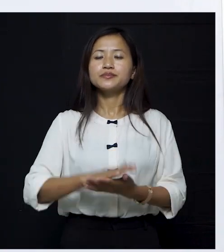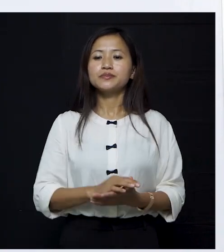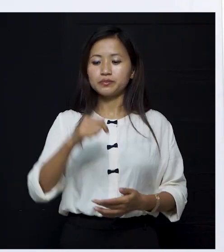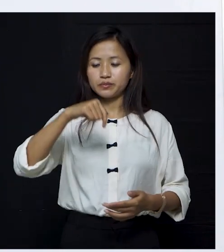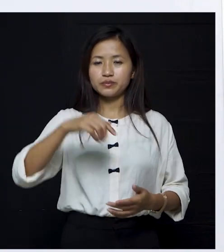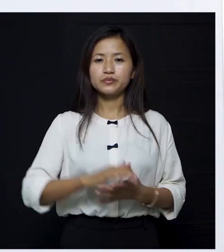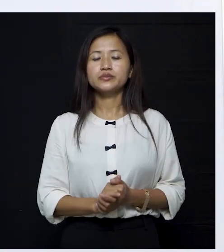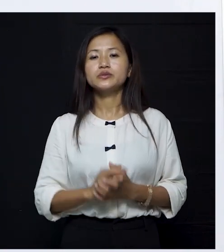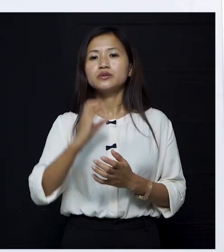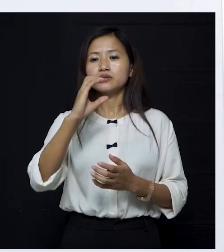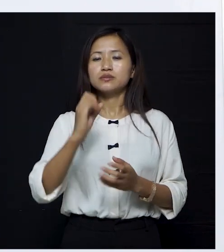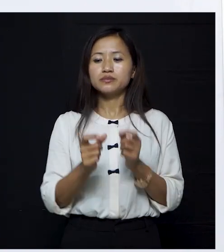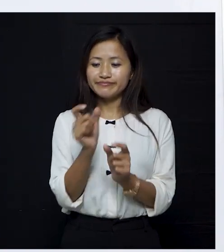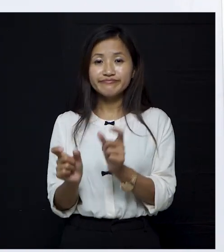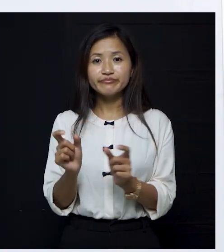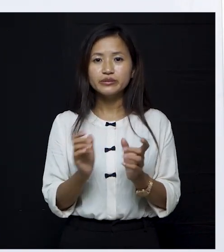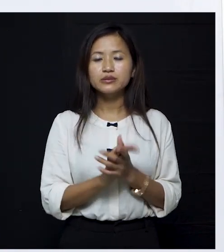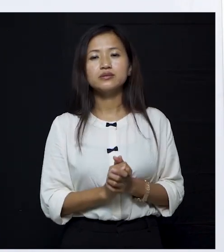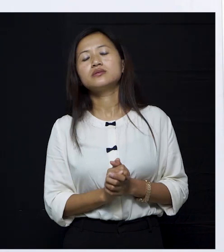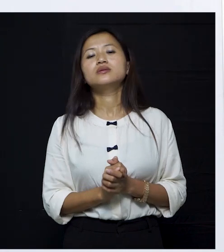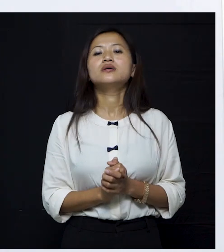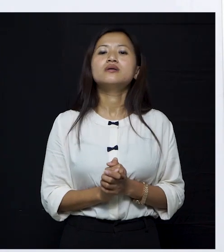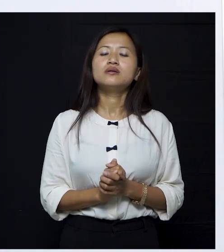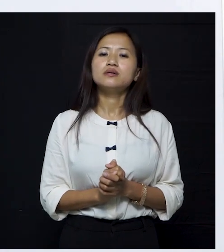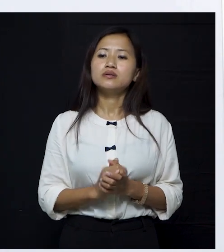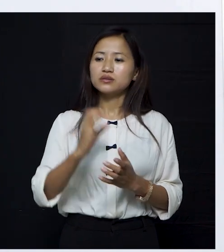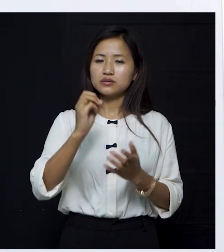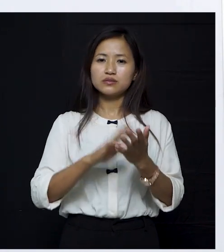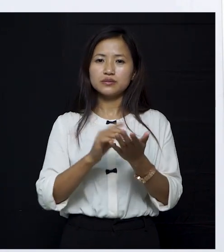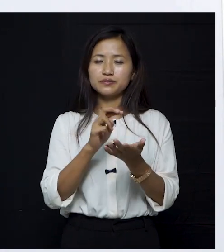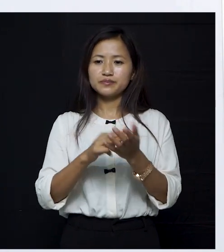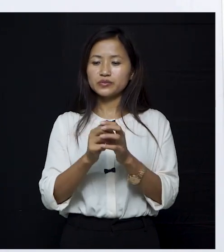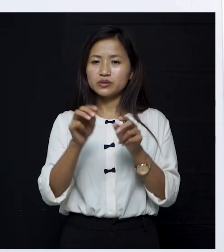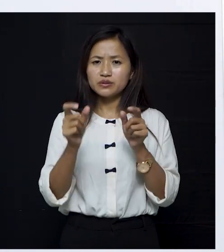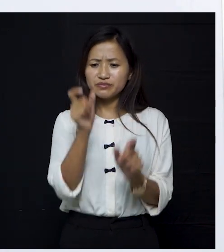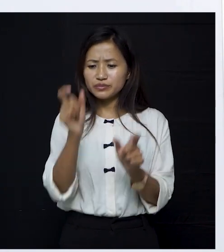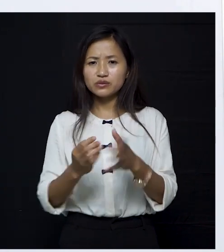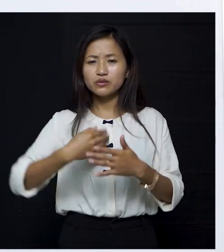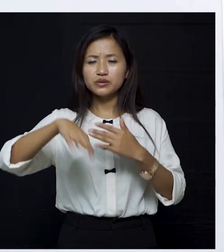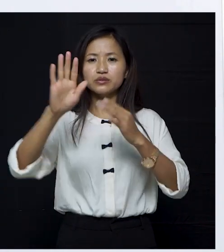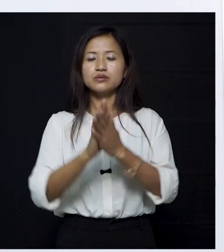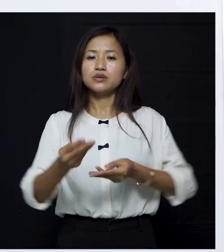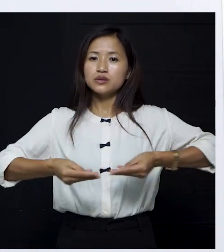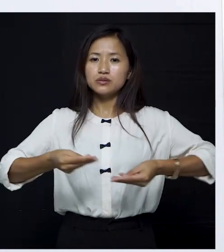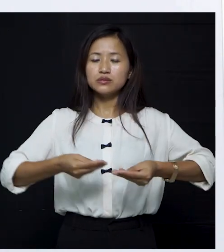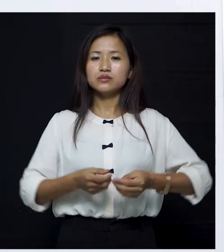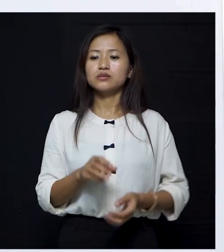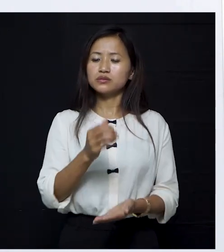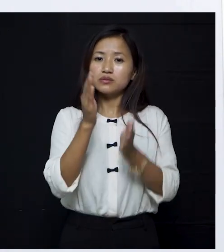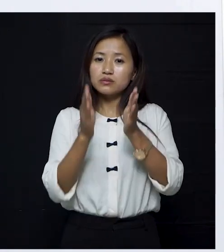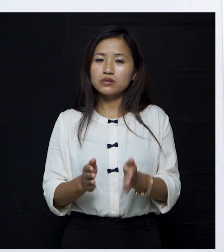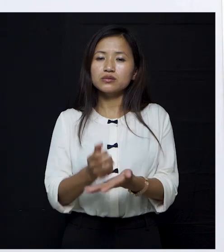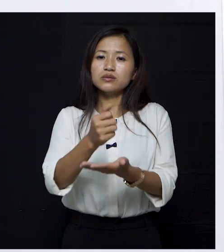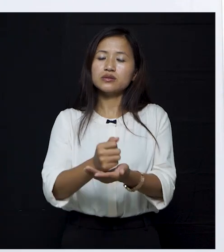modern consumption, that is to do with the consumers going to the shop in order to get what they